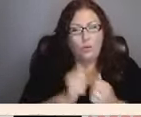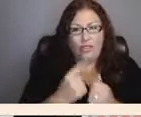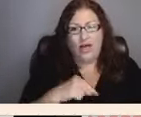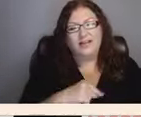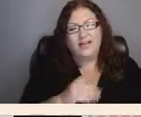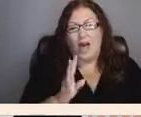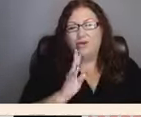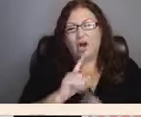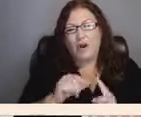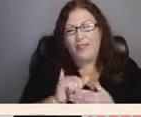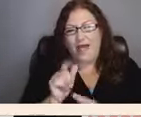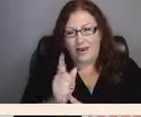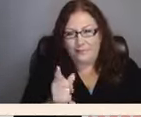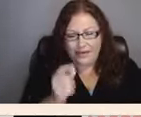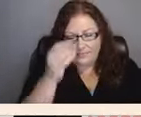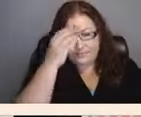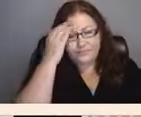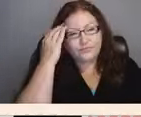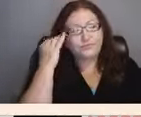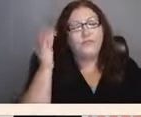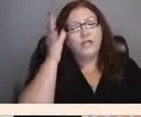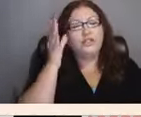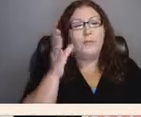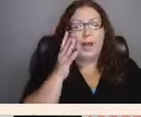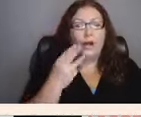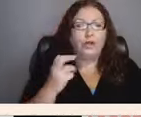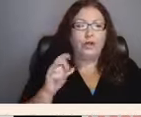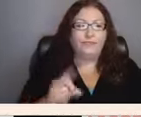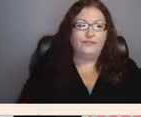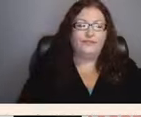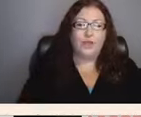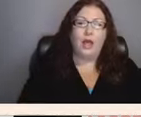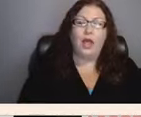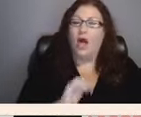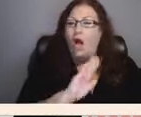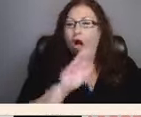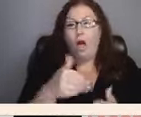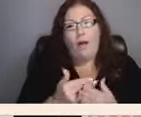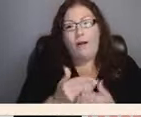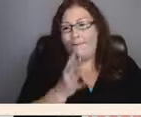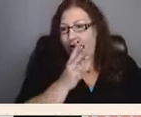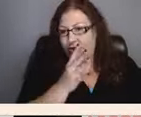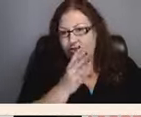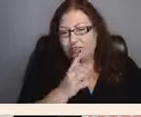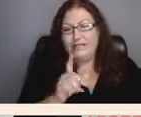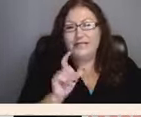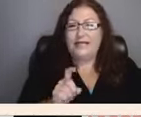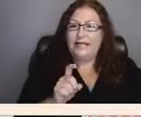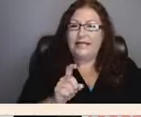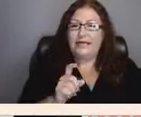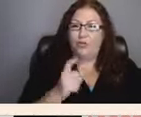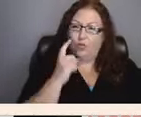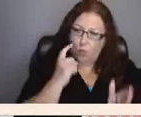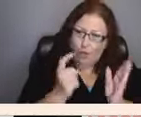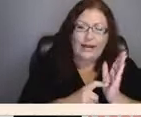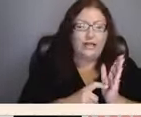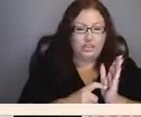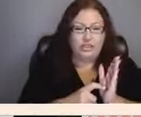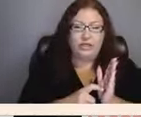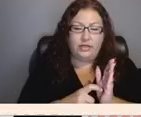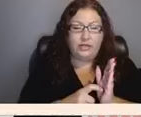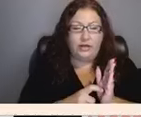a minute. So parenthood, all mothers need recognition, because